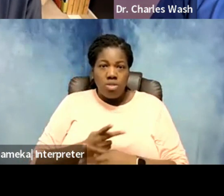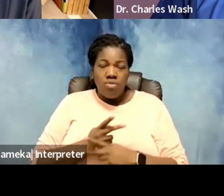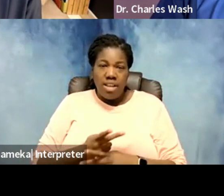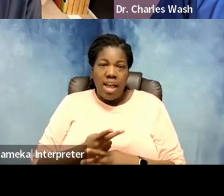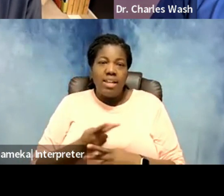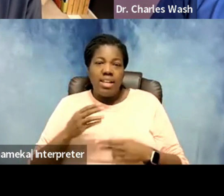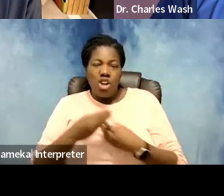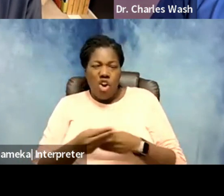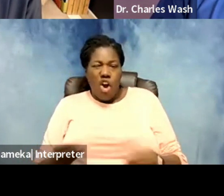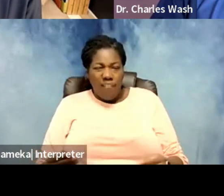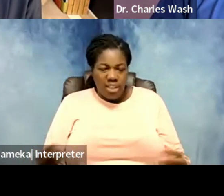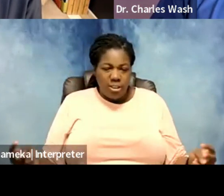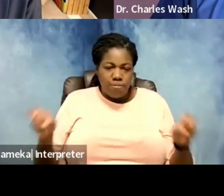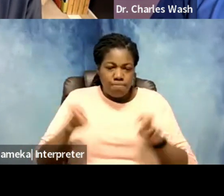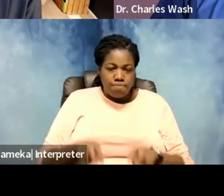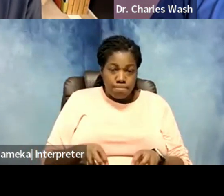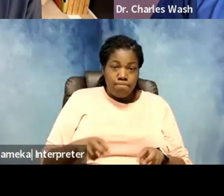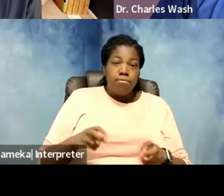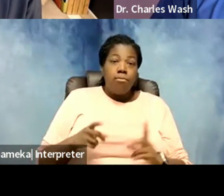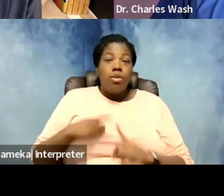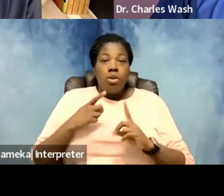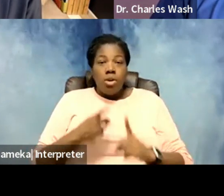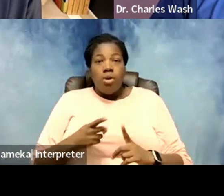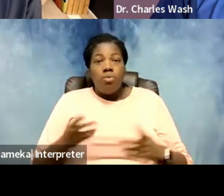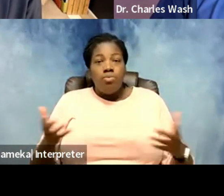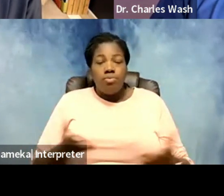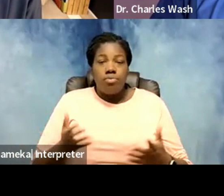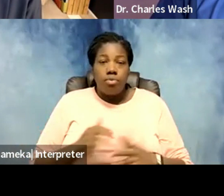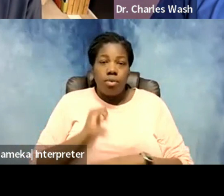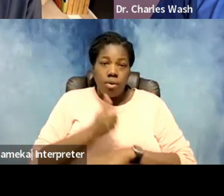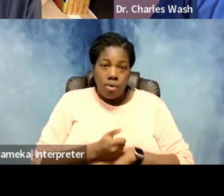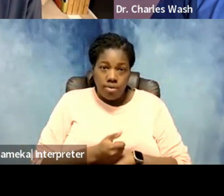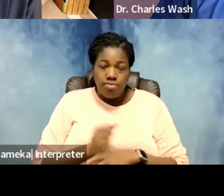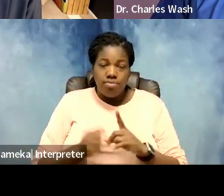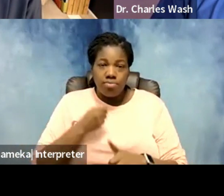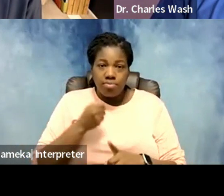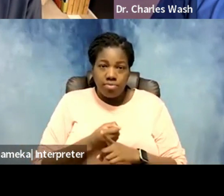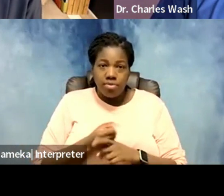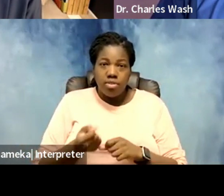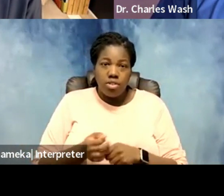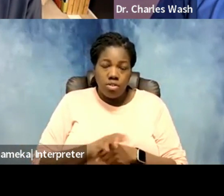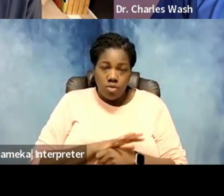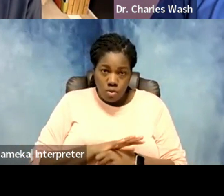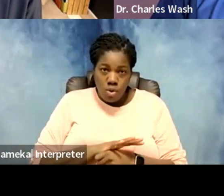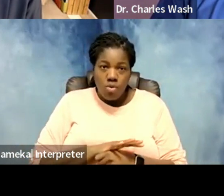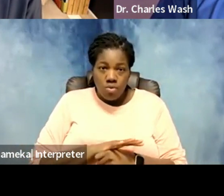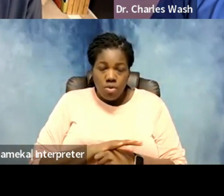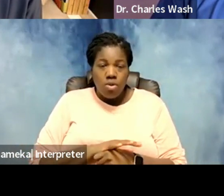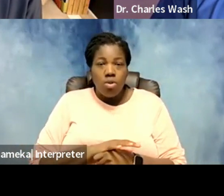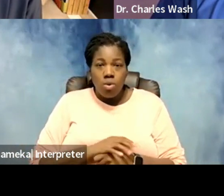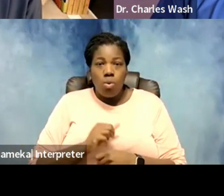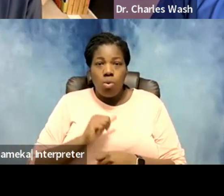office. And part of our idea around this was based on the impact of COVID pandemic. We were